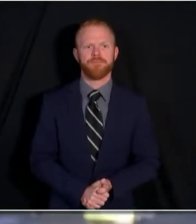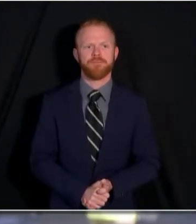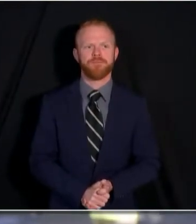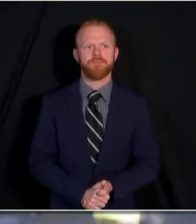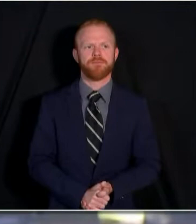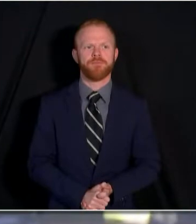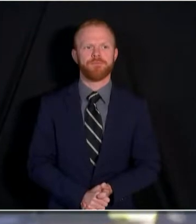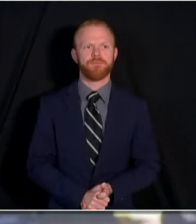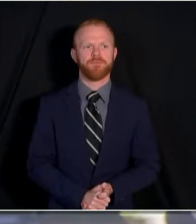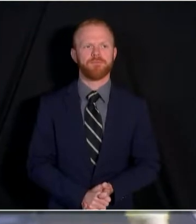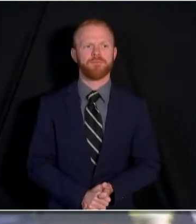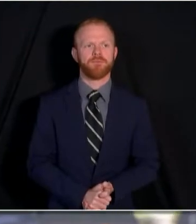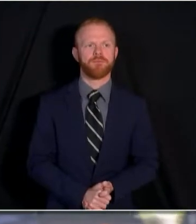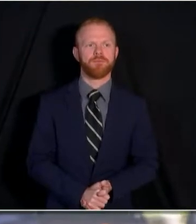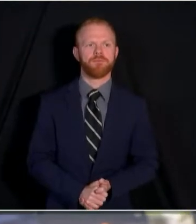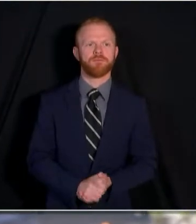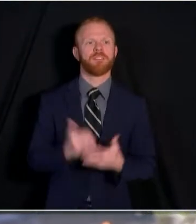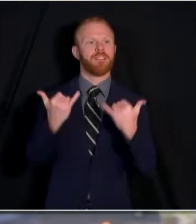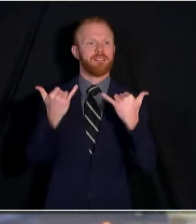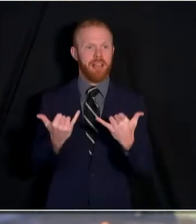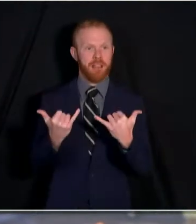All right, at this time we'll take questions.